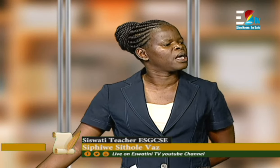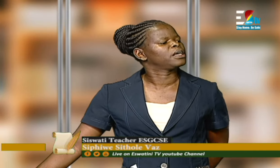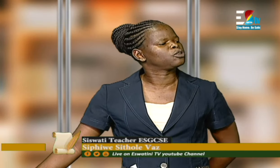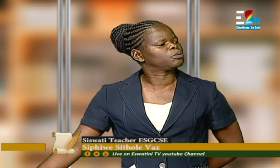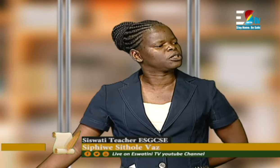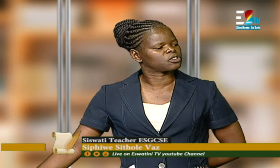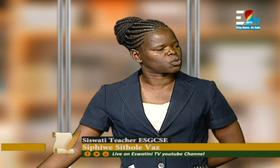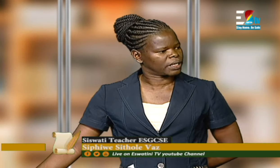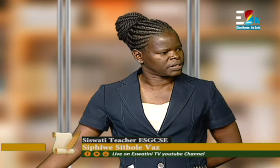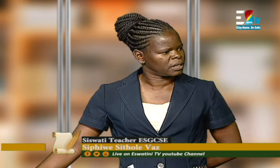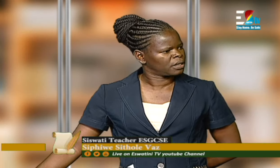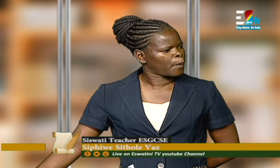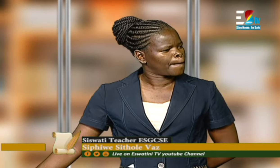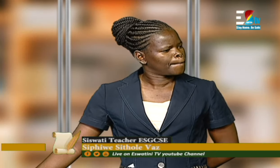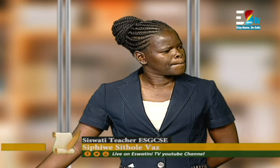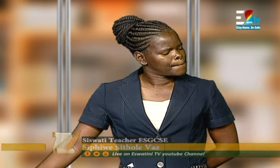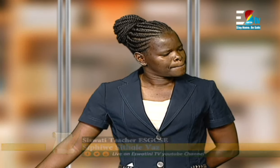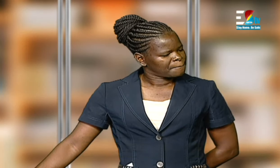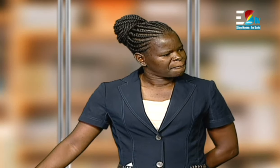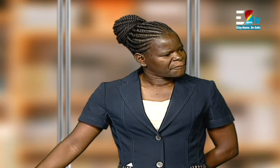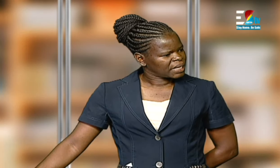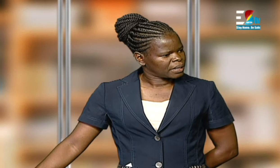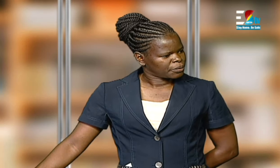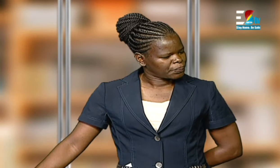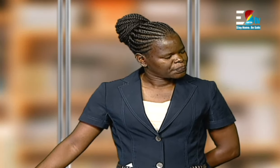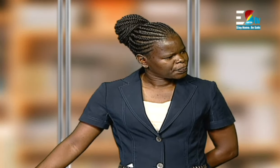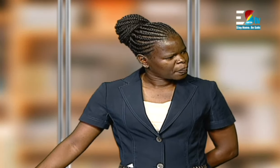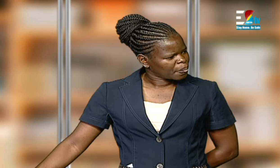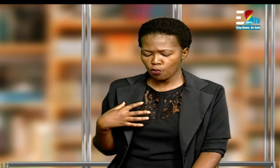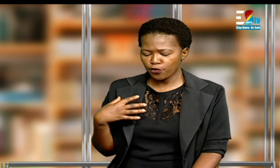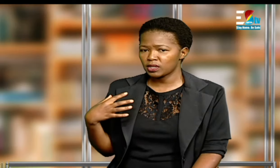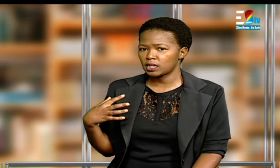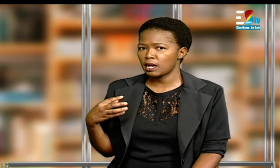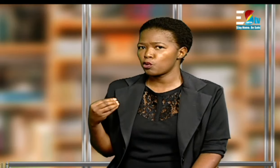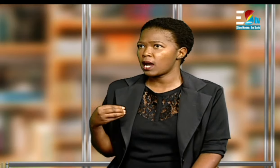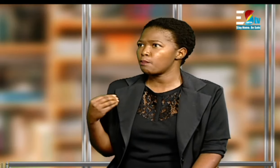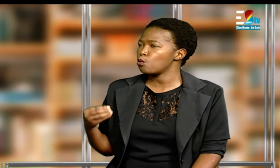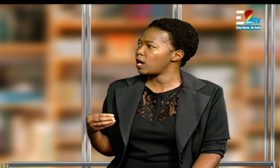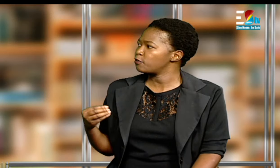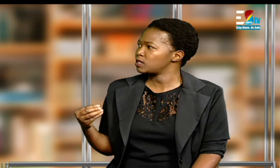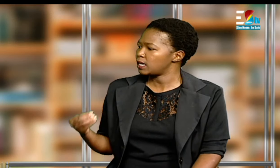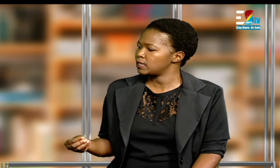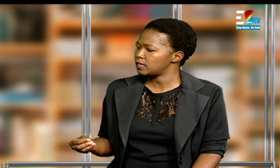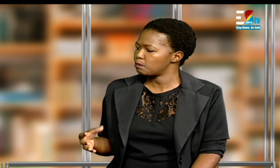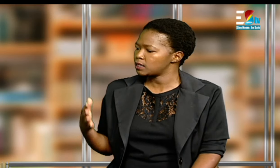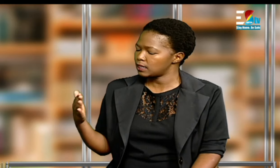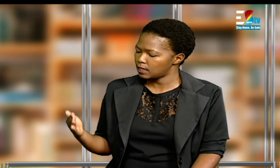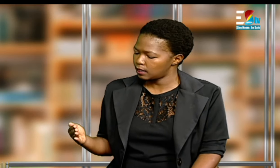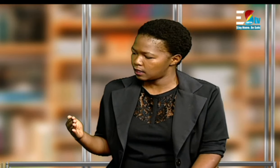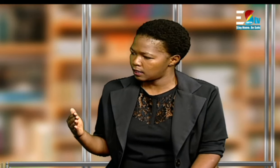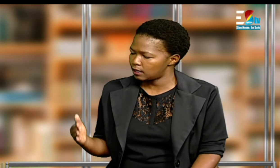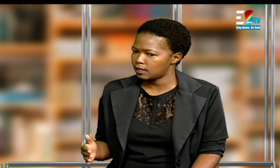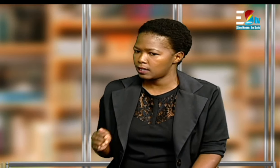Leswasebenzisa elulwimi lesiswati. Ngawo onke emalanga. Yeah. Ufisa ukuthi umfundzi namuhla aphume afunze ini